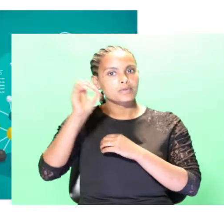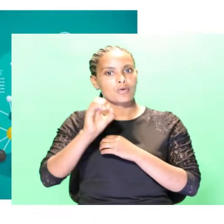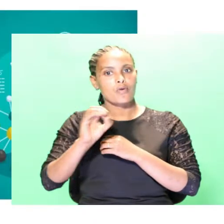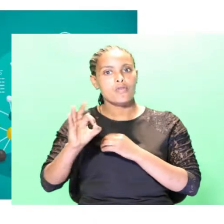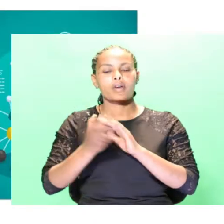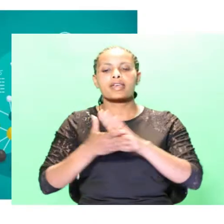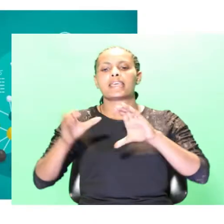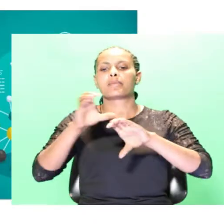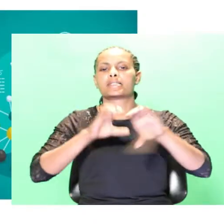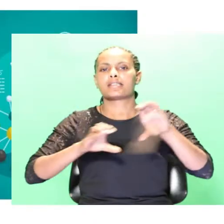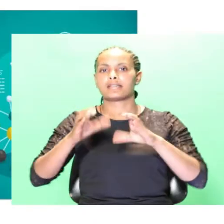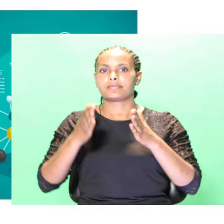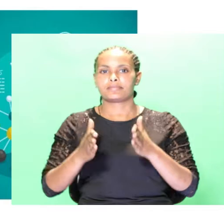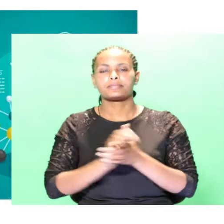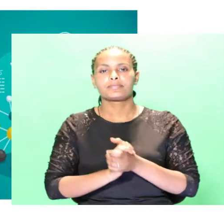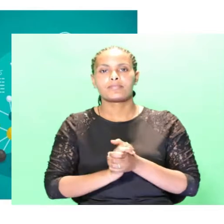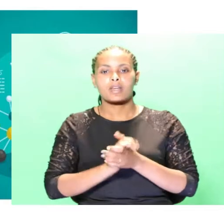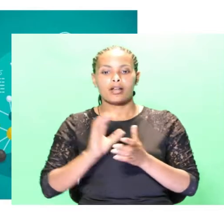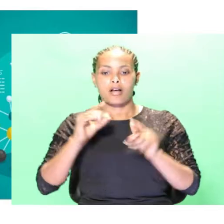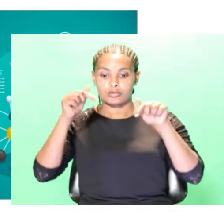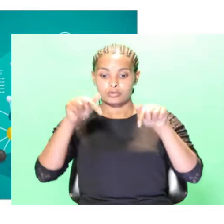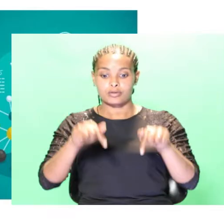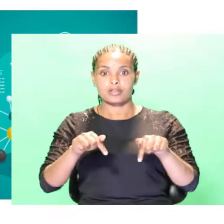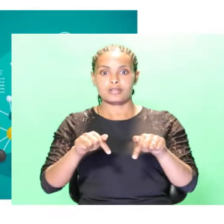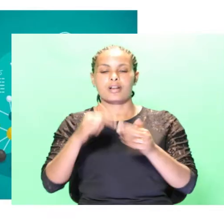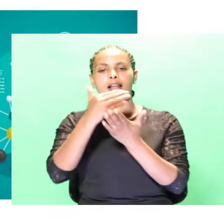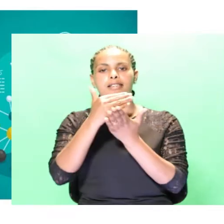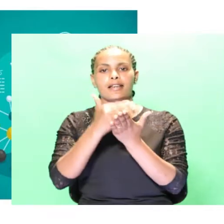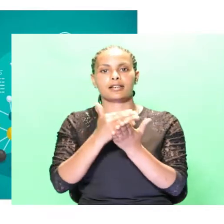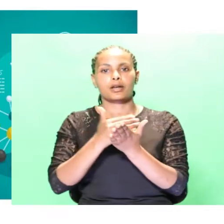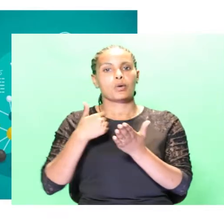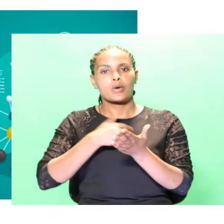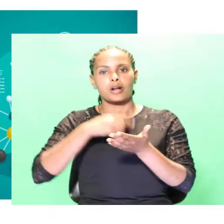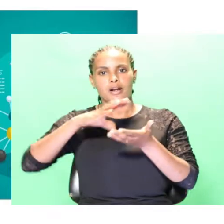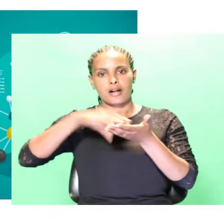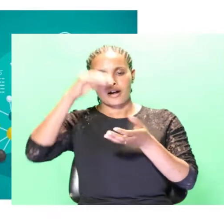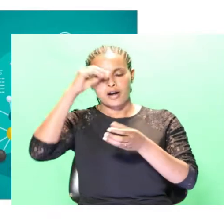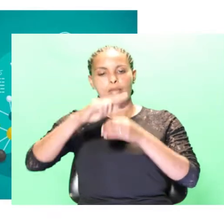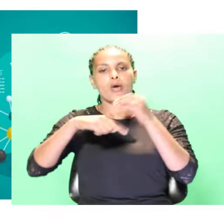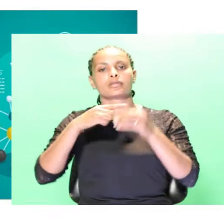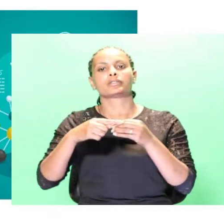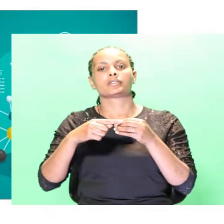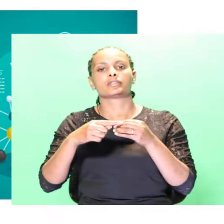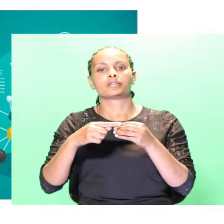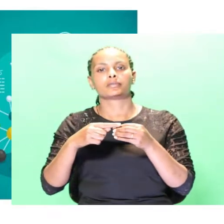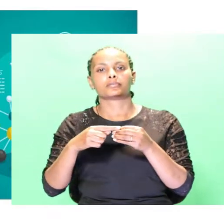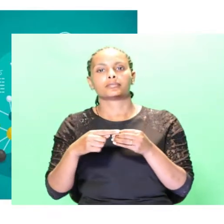of chemistry. In our today's lesson, we will learn about